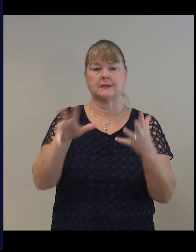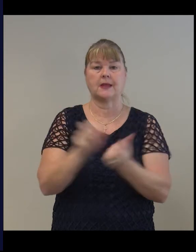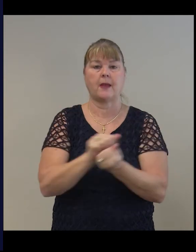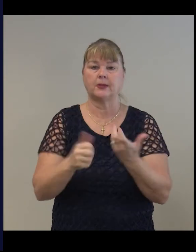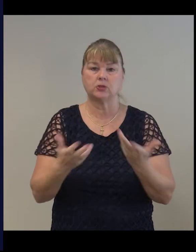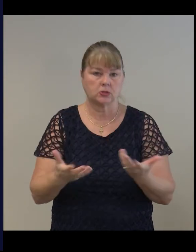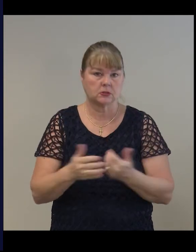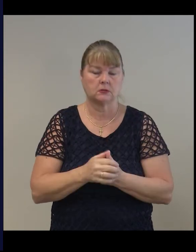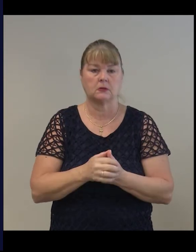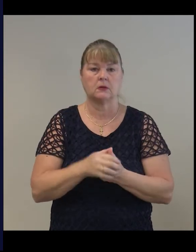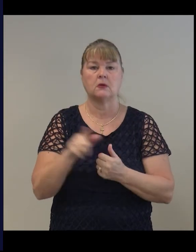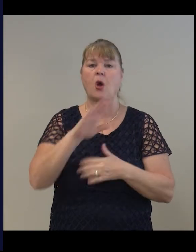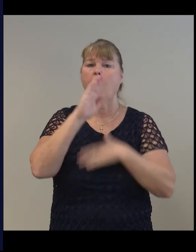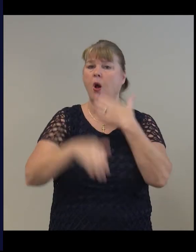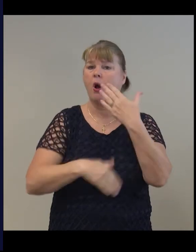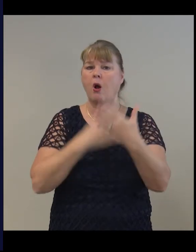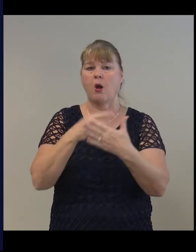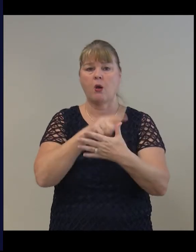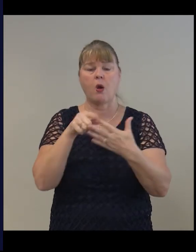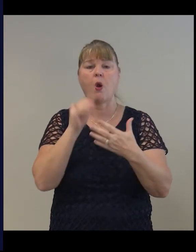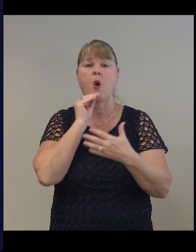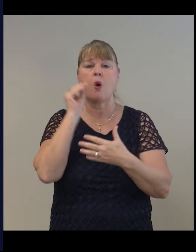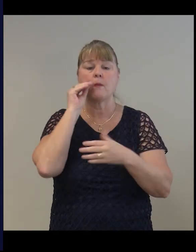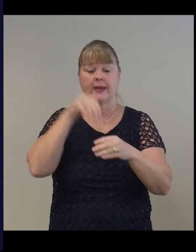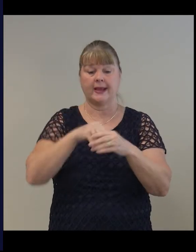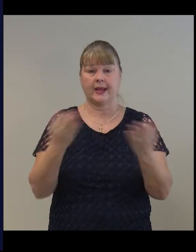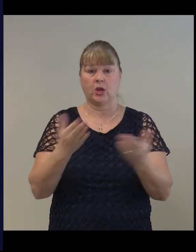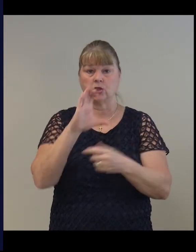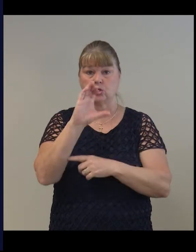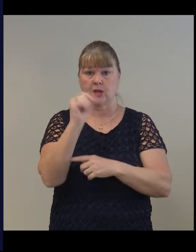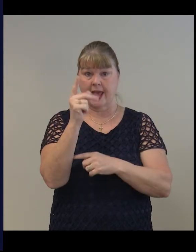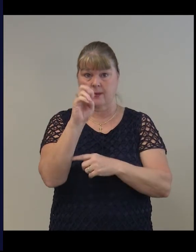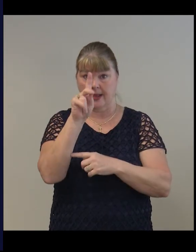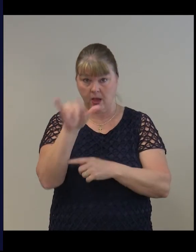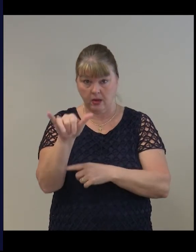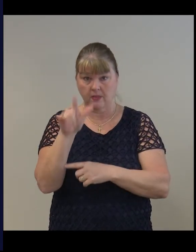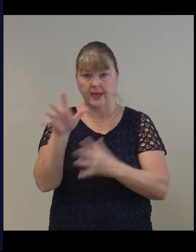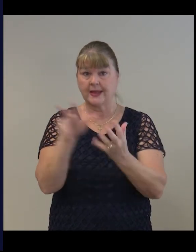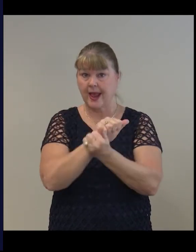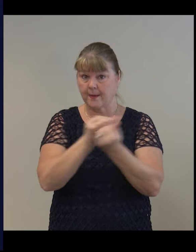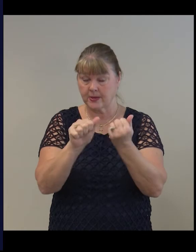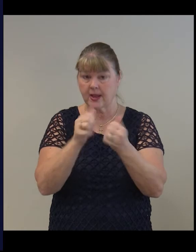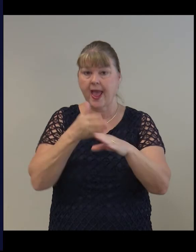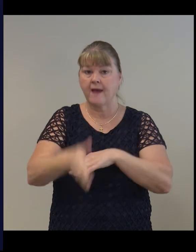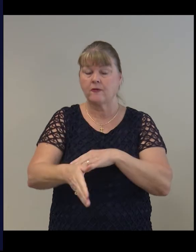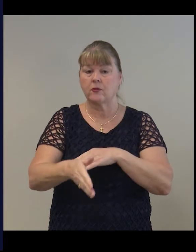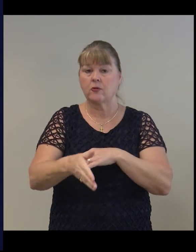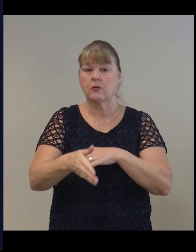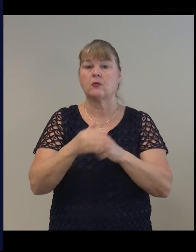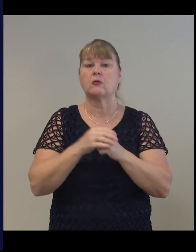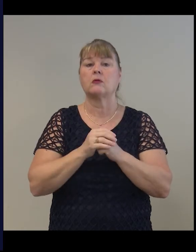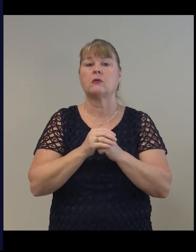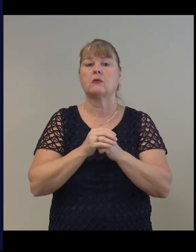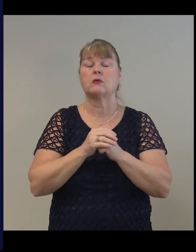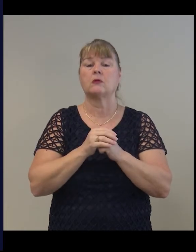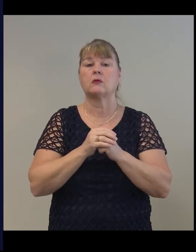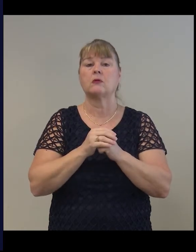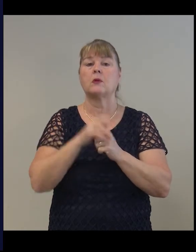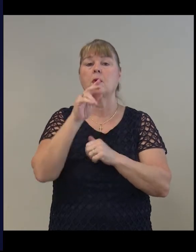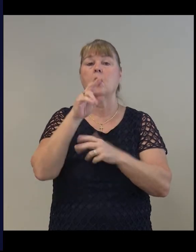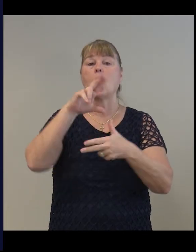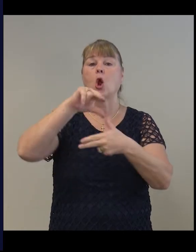are all homes in Chatham County that were damaged after, I'm going to use air quotes here, Hurricane